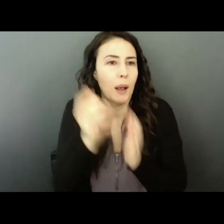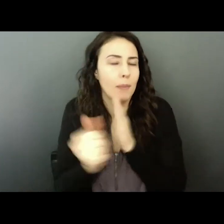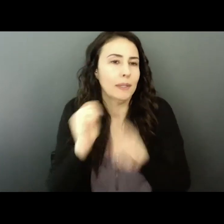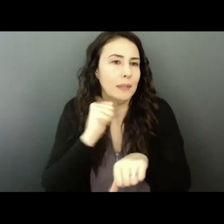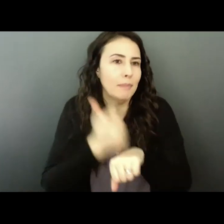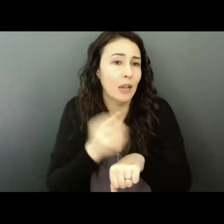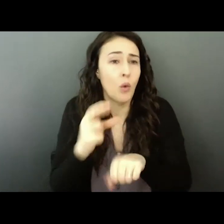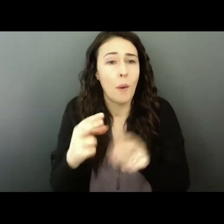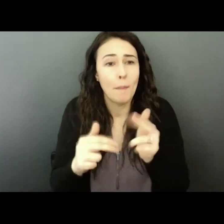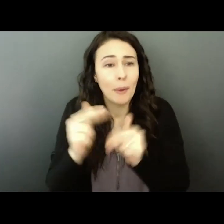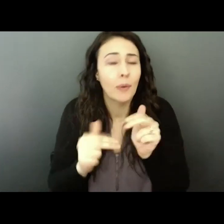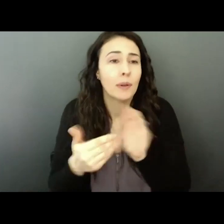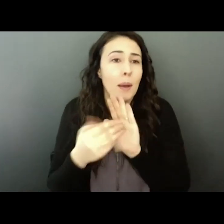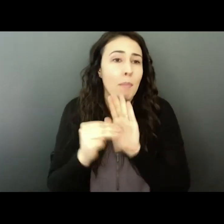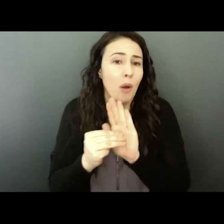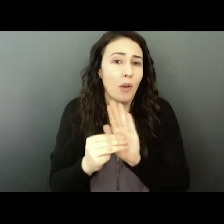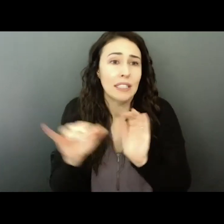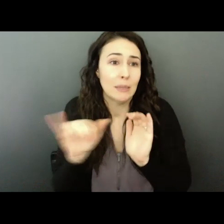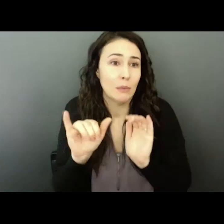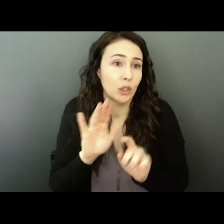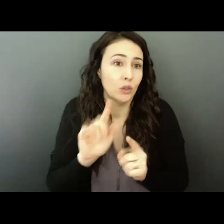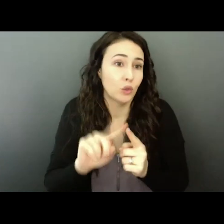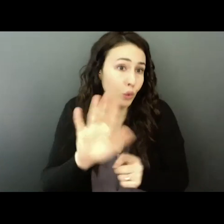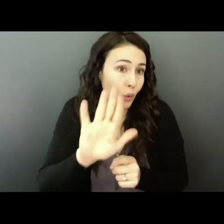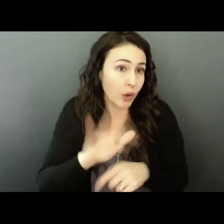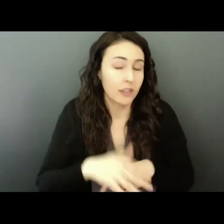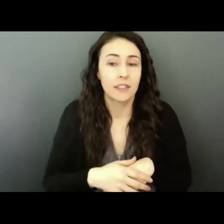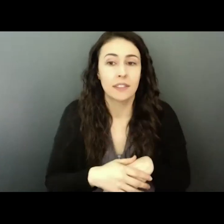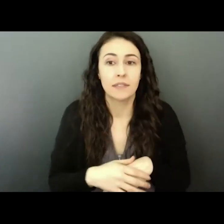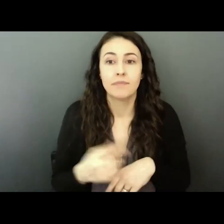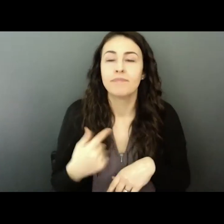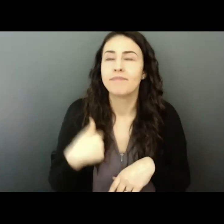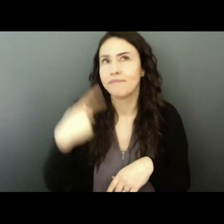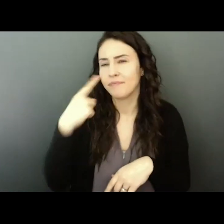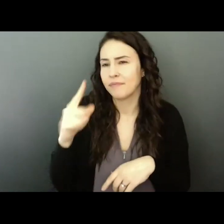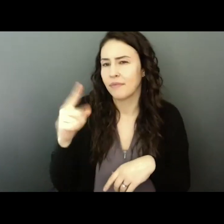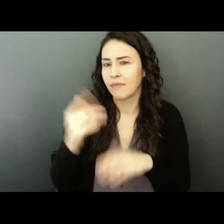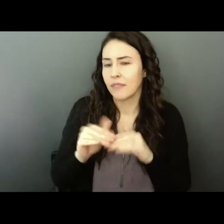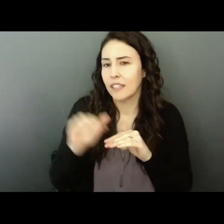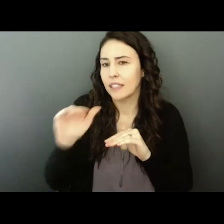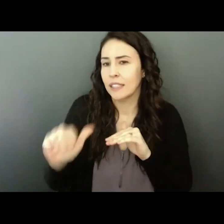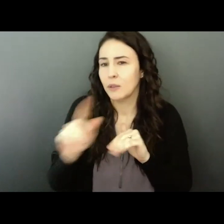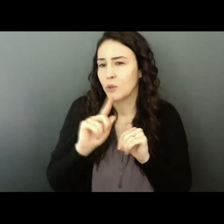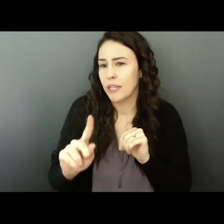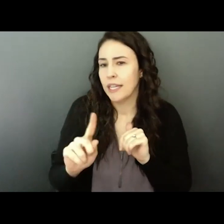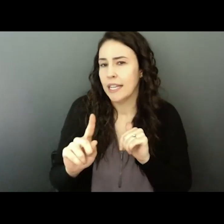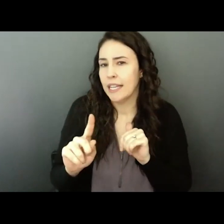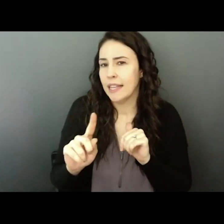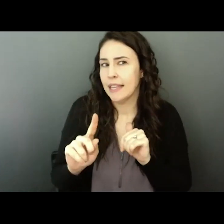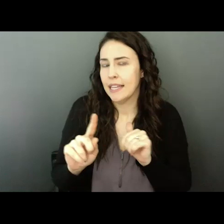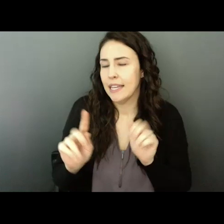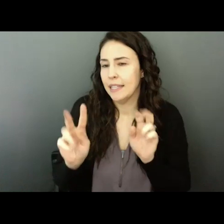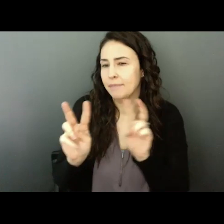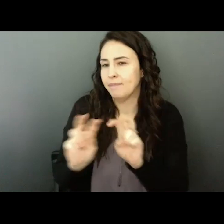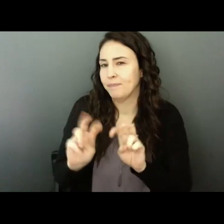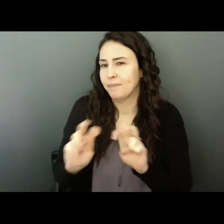yours? I think the first step is to really look at what you're doing from the outside